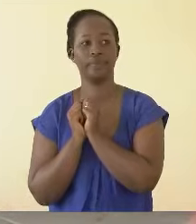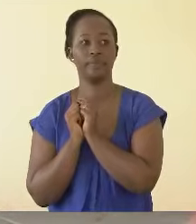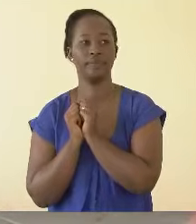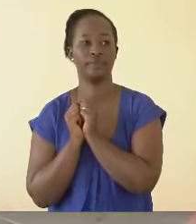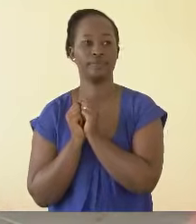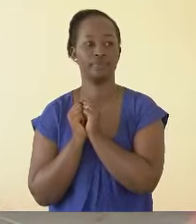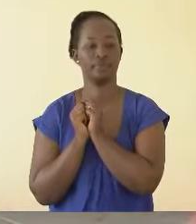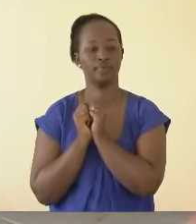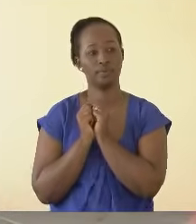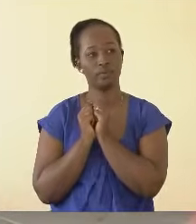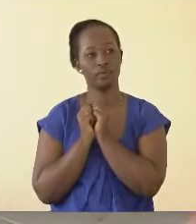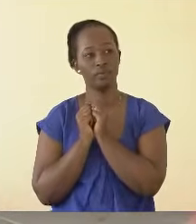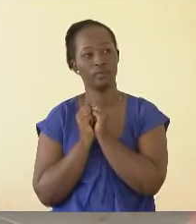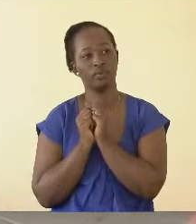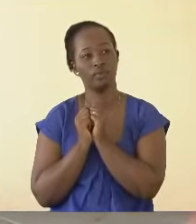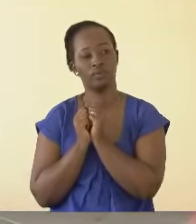This is